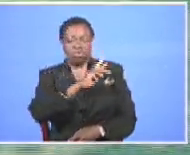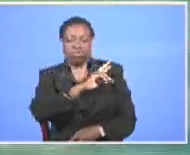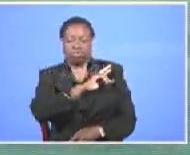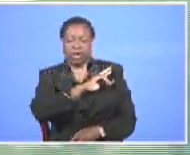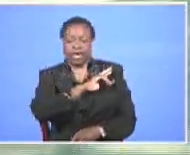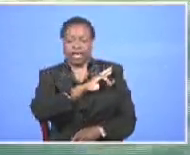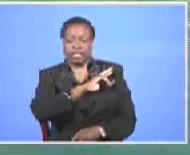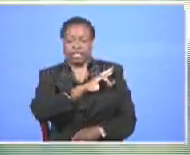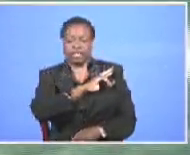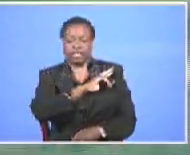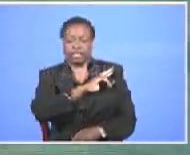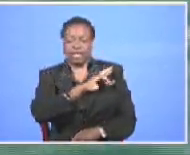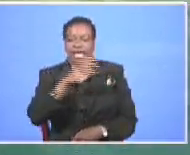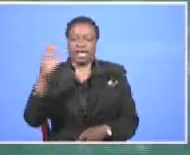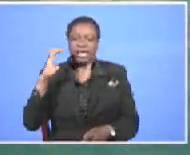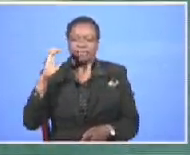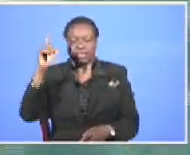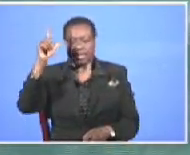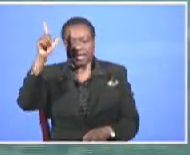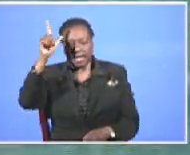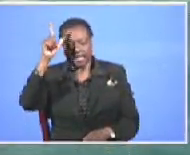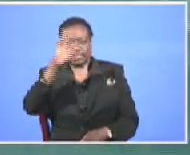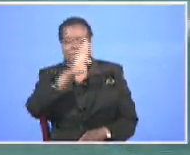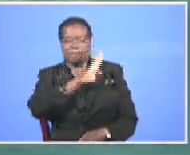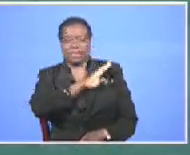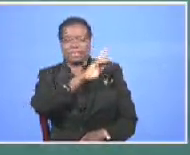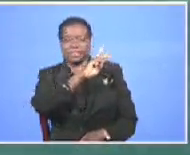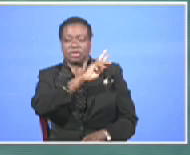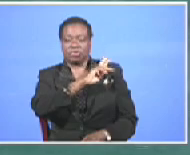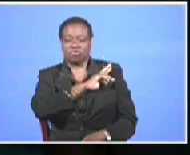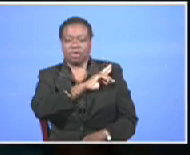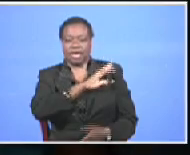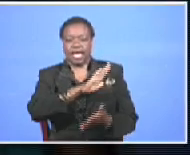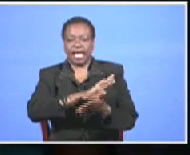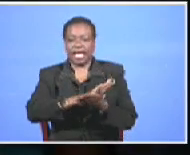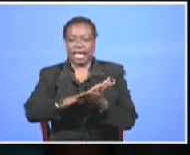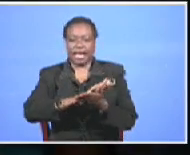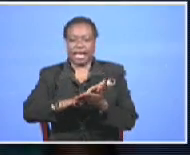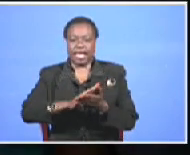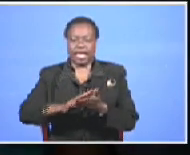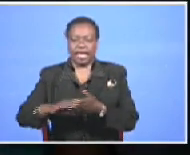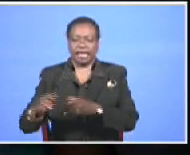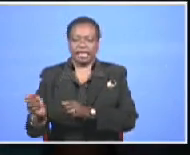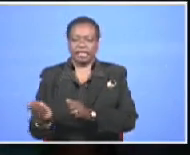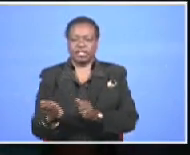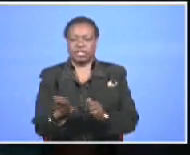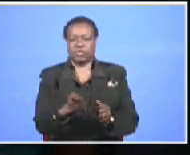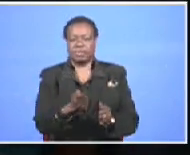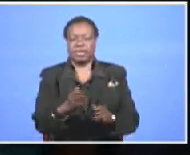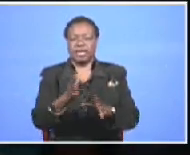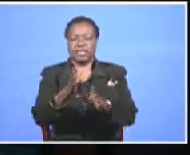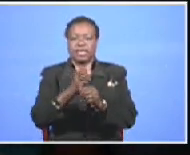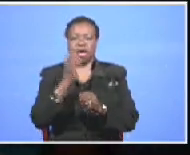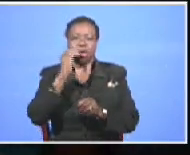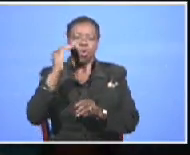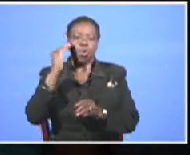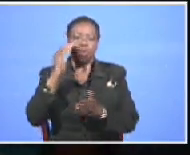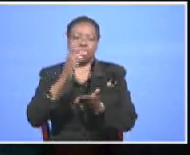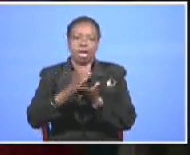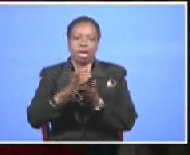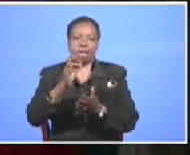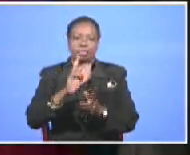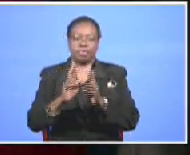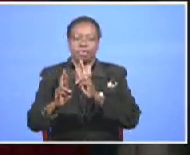captained by Leslie Buzzy Roll, who completed a clean sweep of the regatta, taking home both the Cameron Williams Memorial Cup race and the Bull Reg Cup